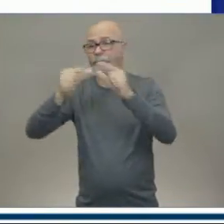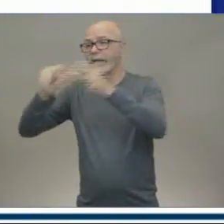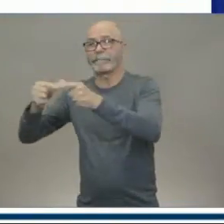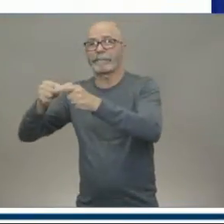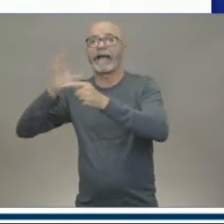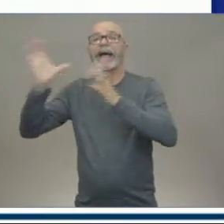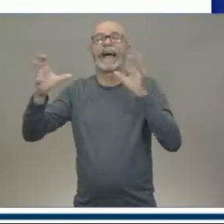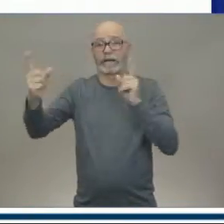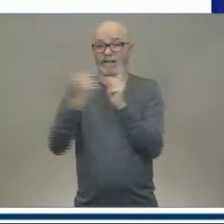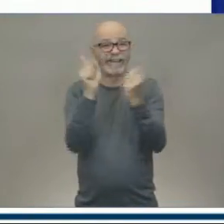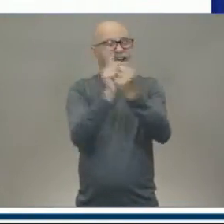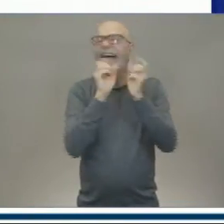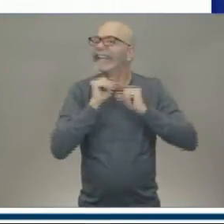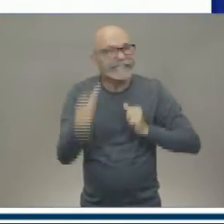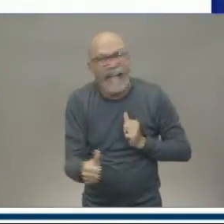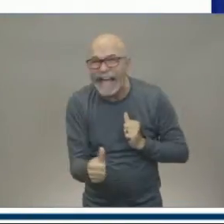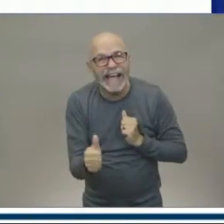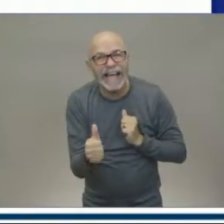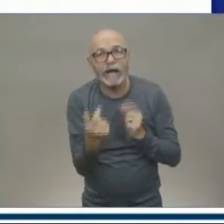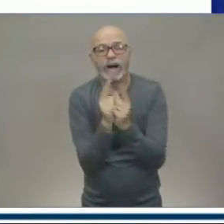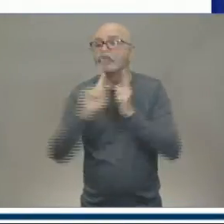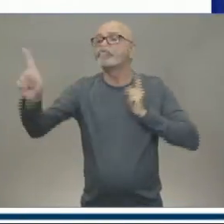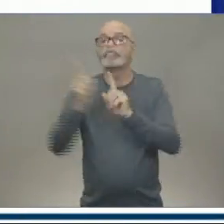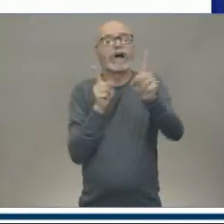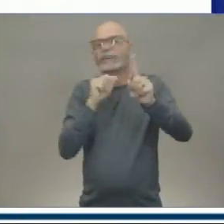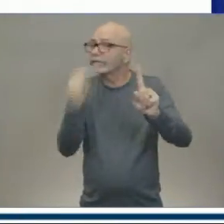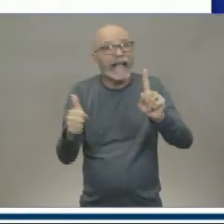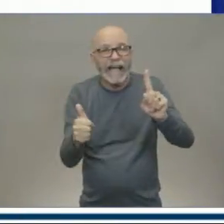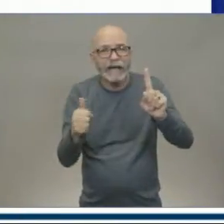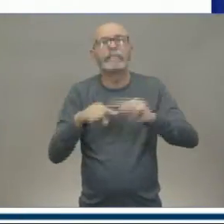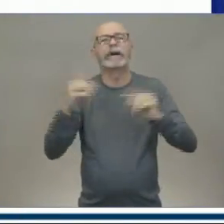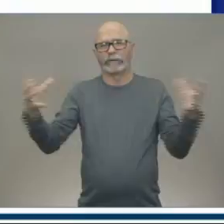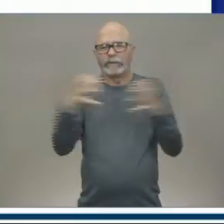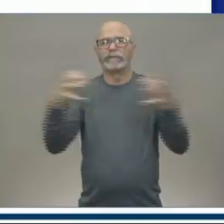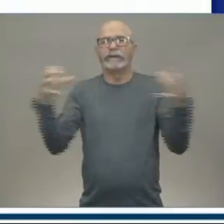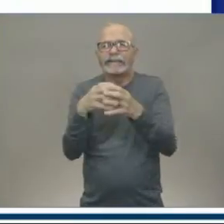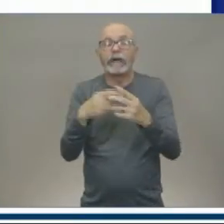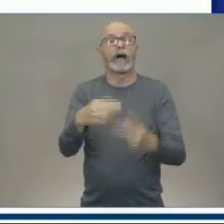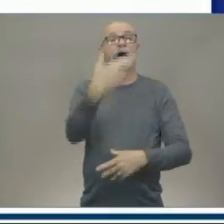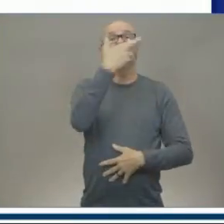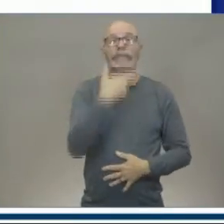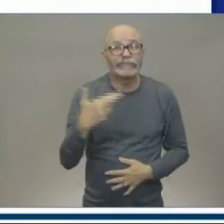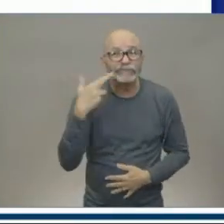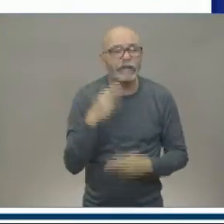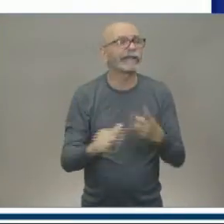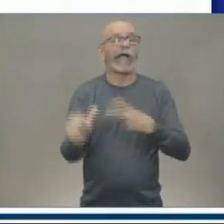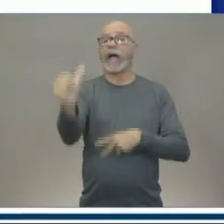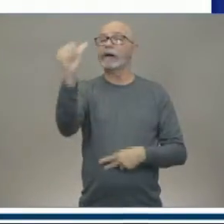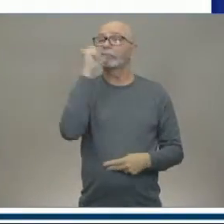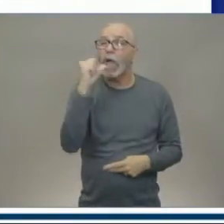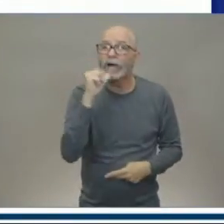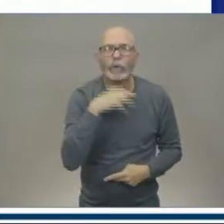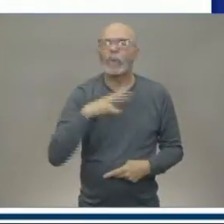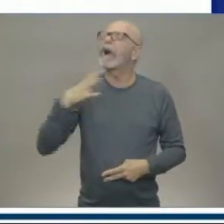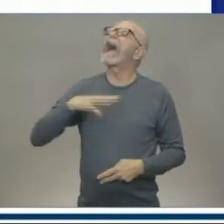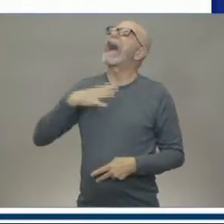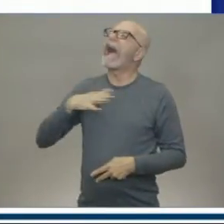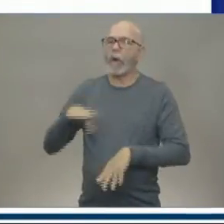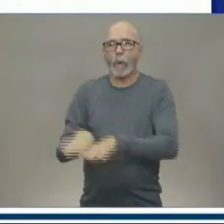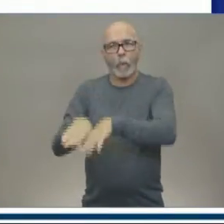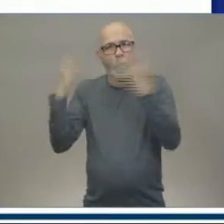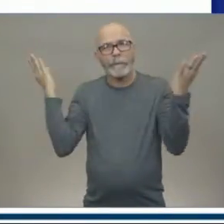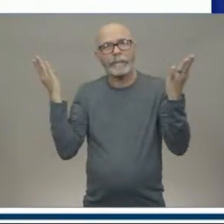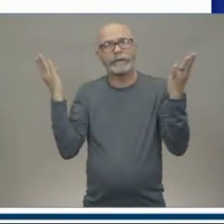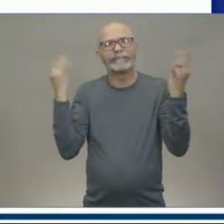doesn't exist. Our restaurants and bars want to stay open, but they agree we need to put in place some new